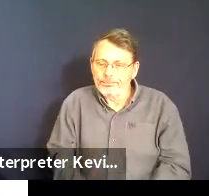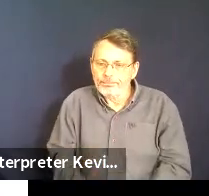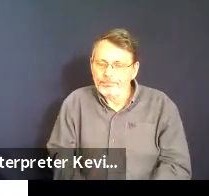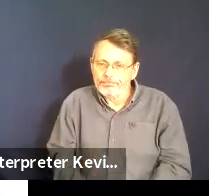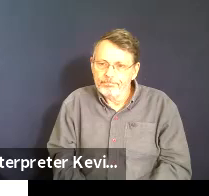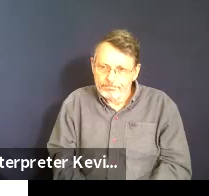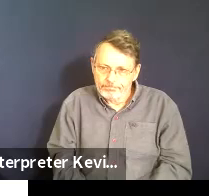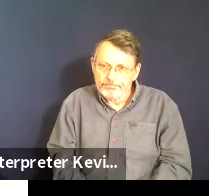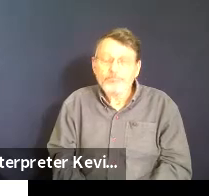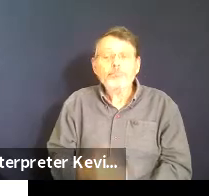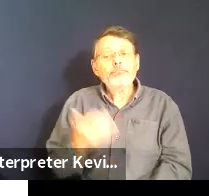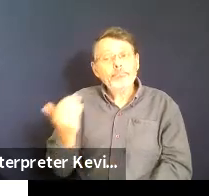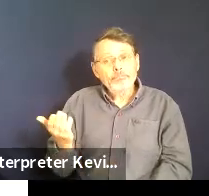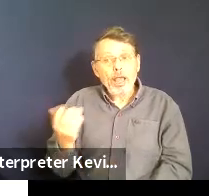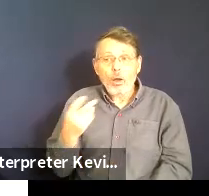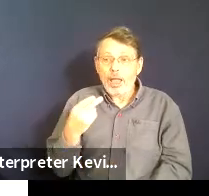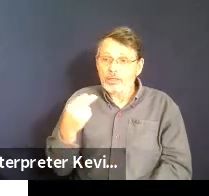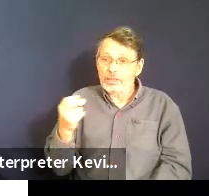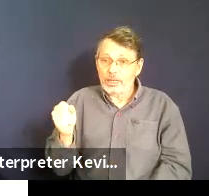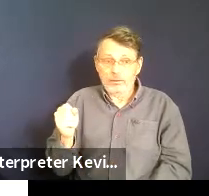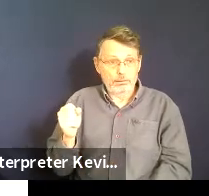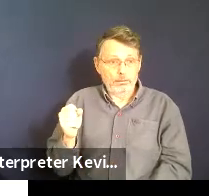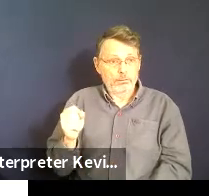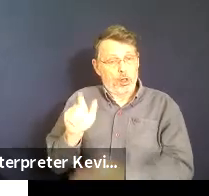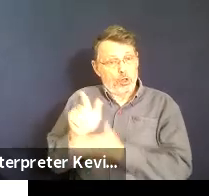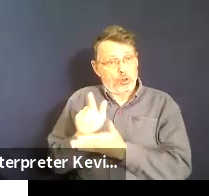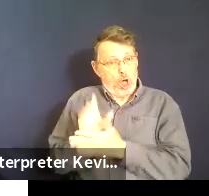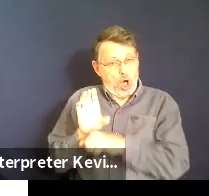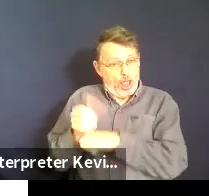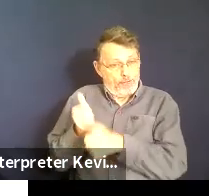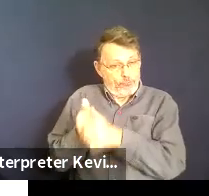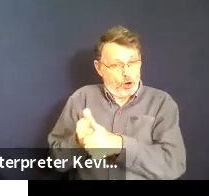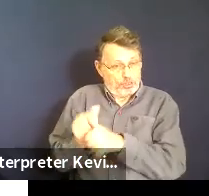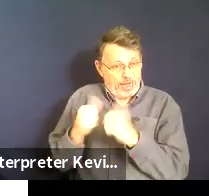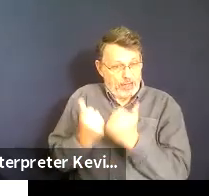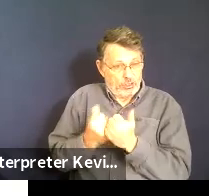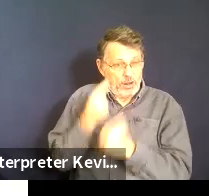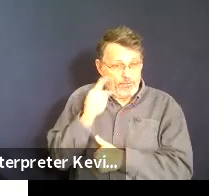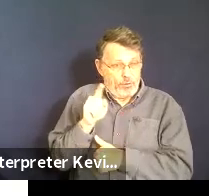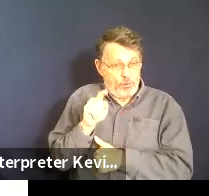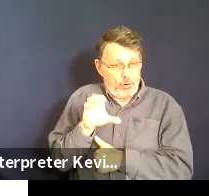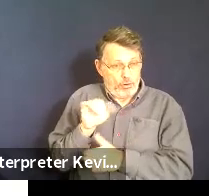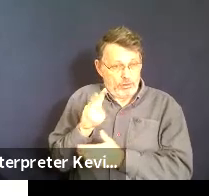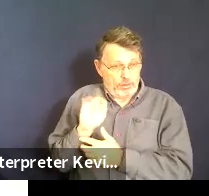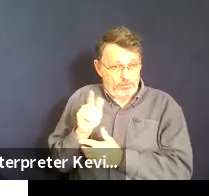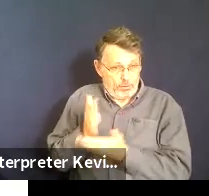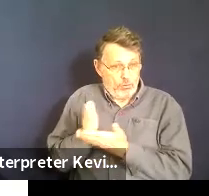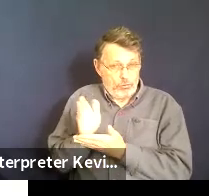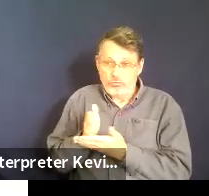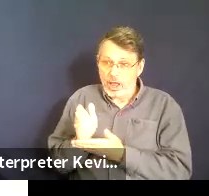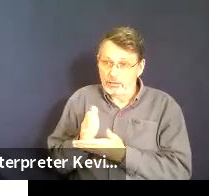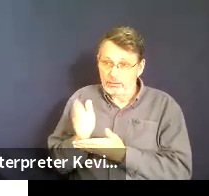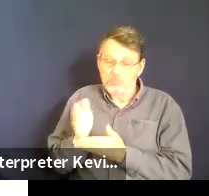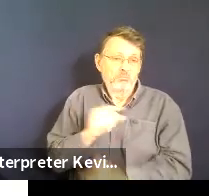Now, as HHS's law enforcement agency for civil rights, conscience and